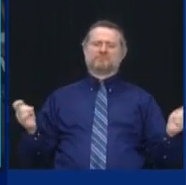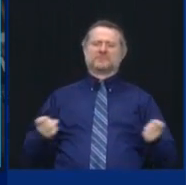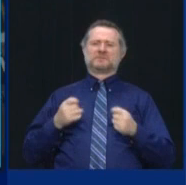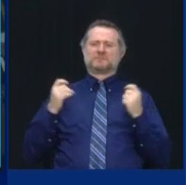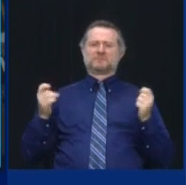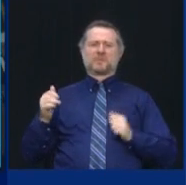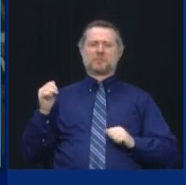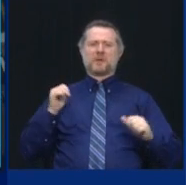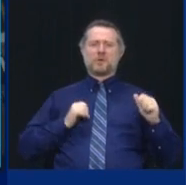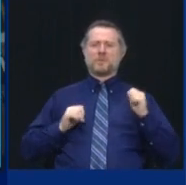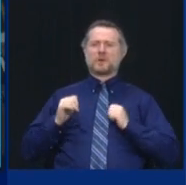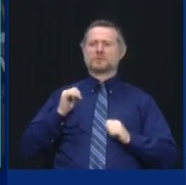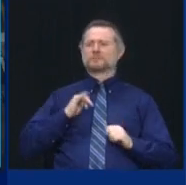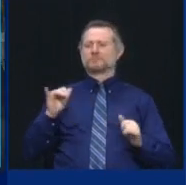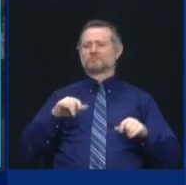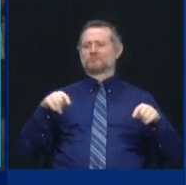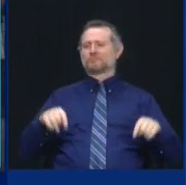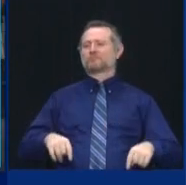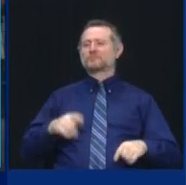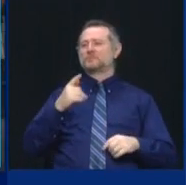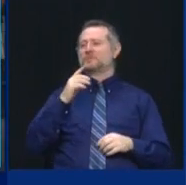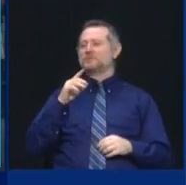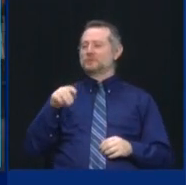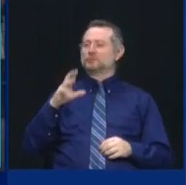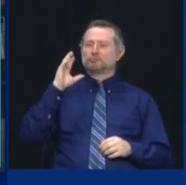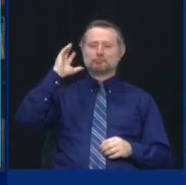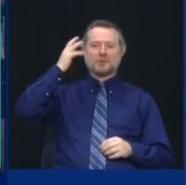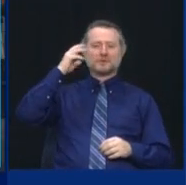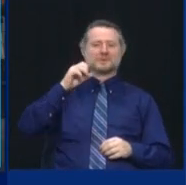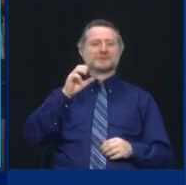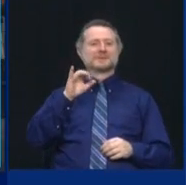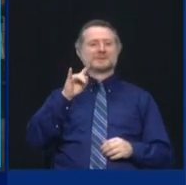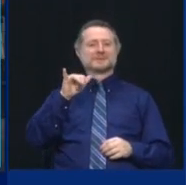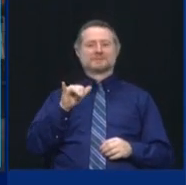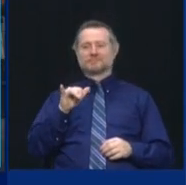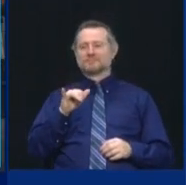the magnificent Radio City Music Hall.